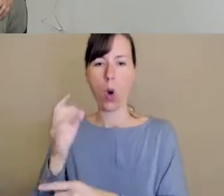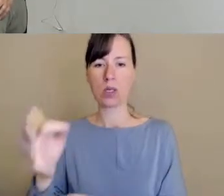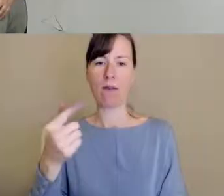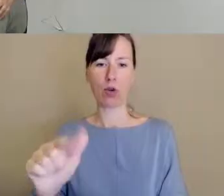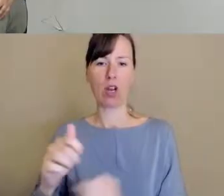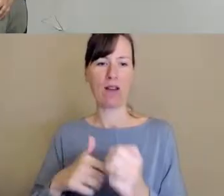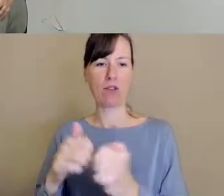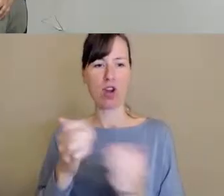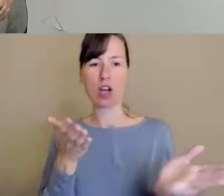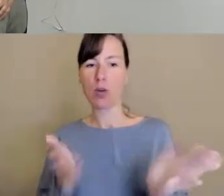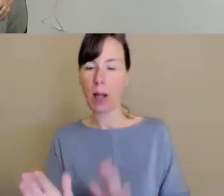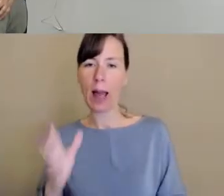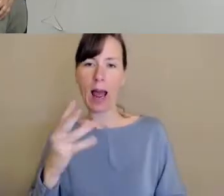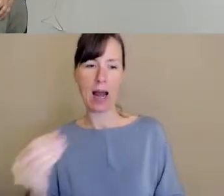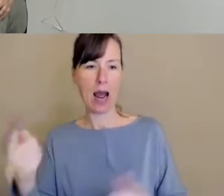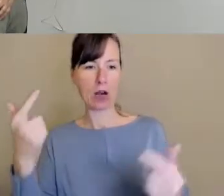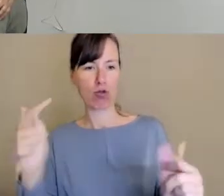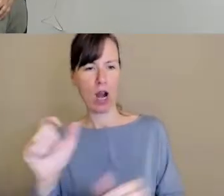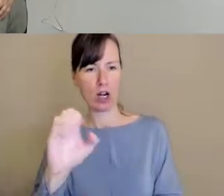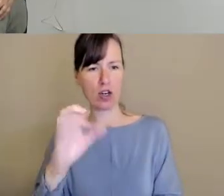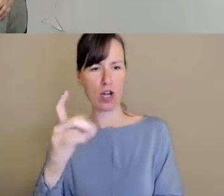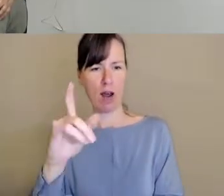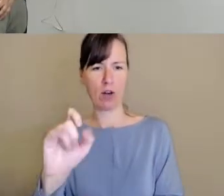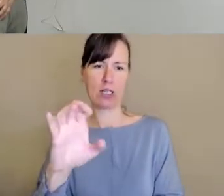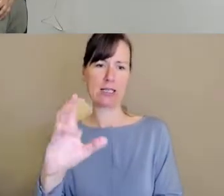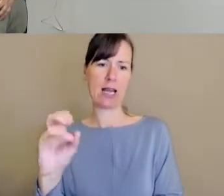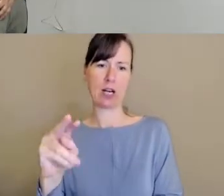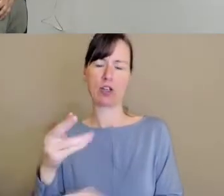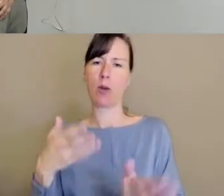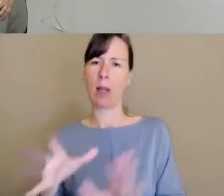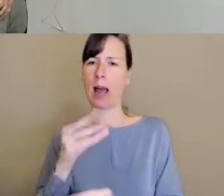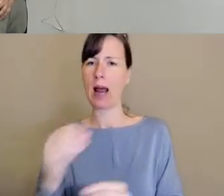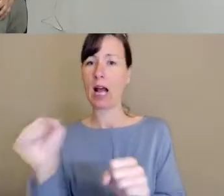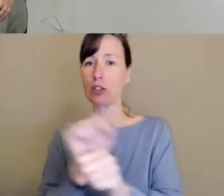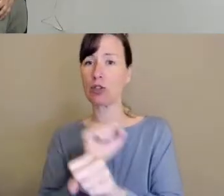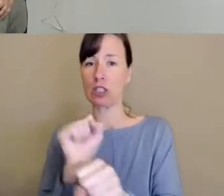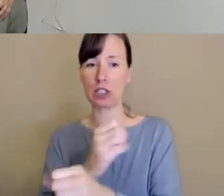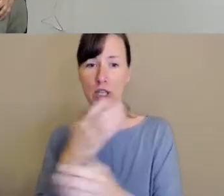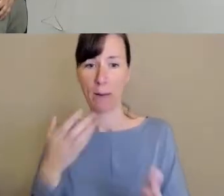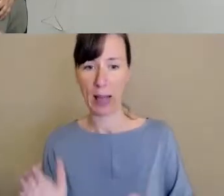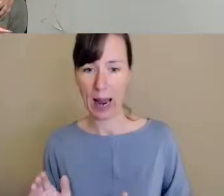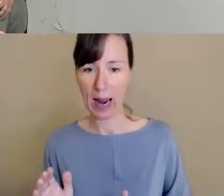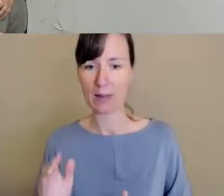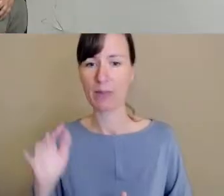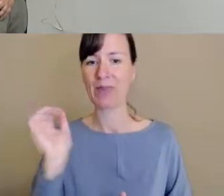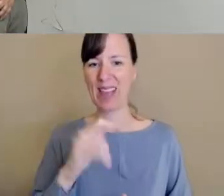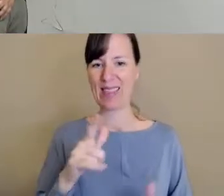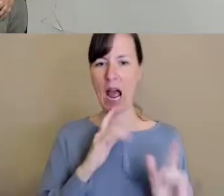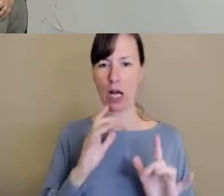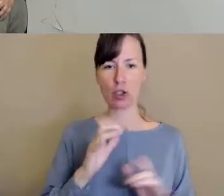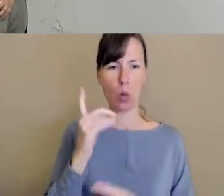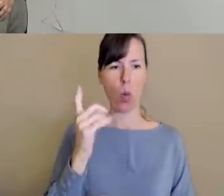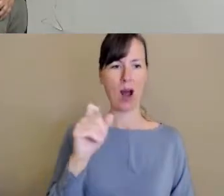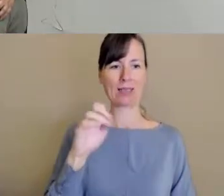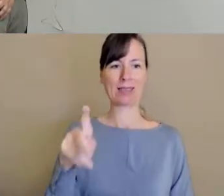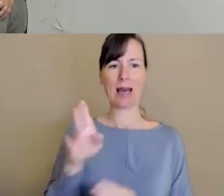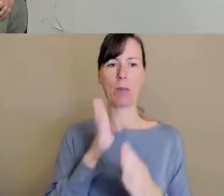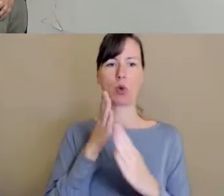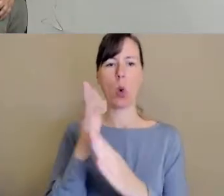of the Cheverly community, which are inseparably intertwined with the health and sustainability of the local